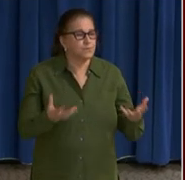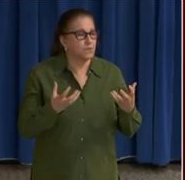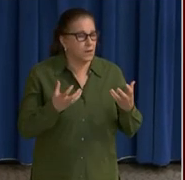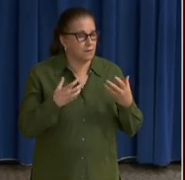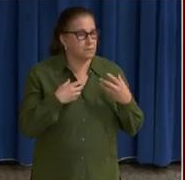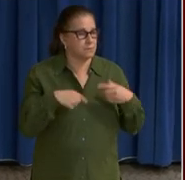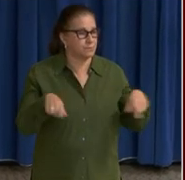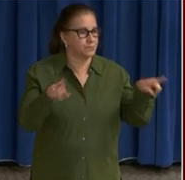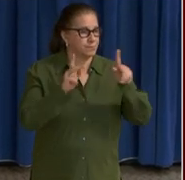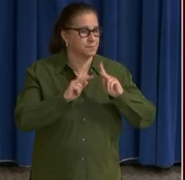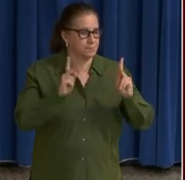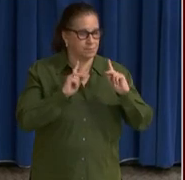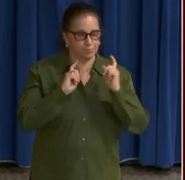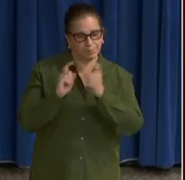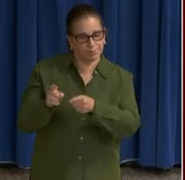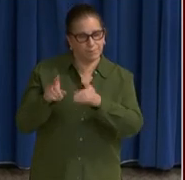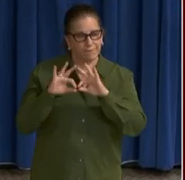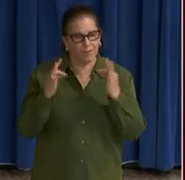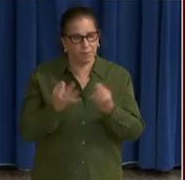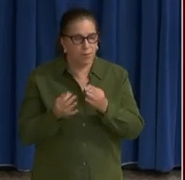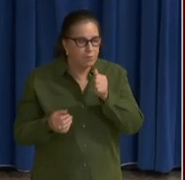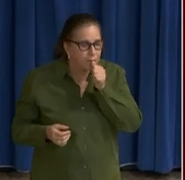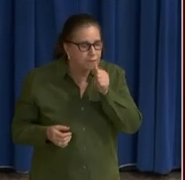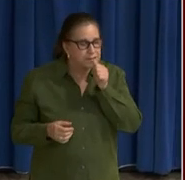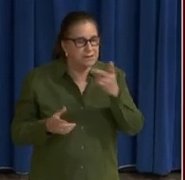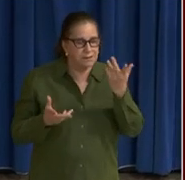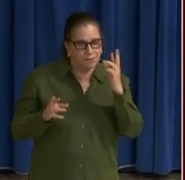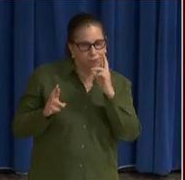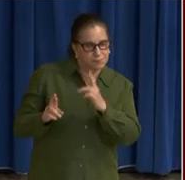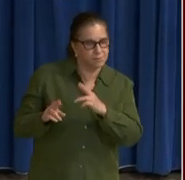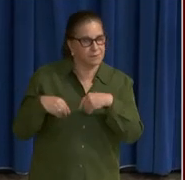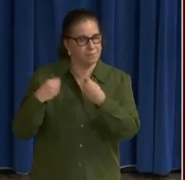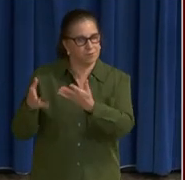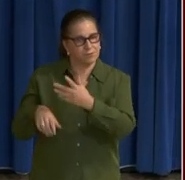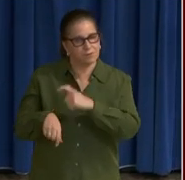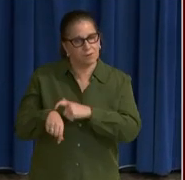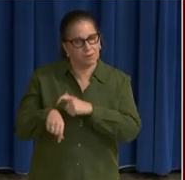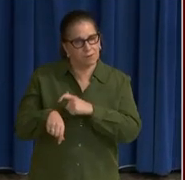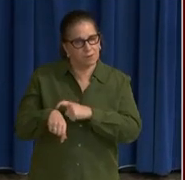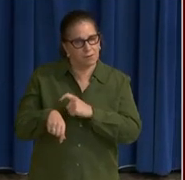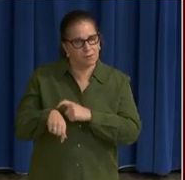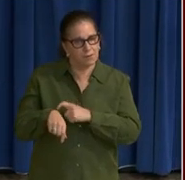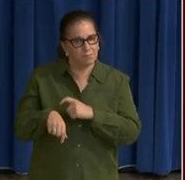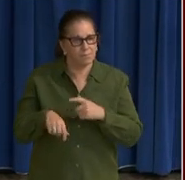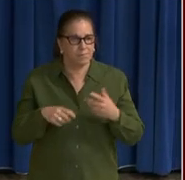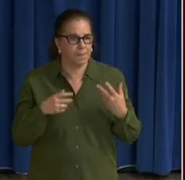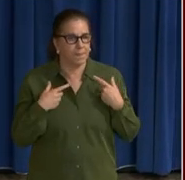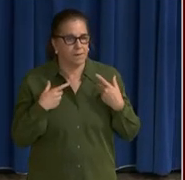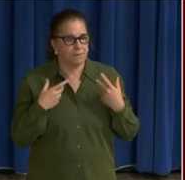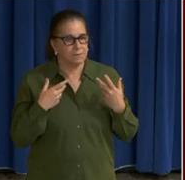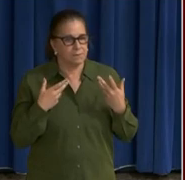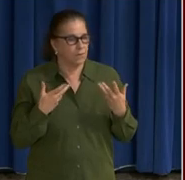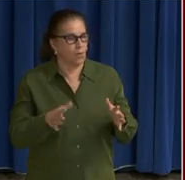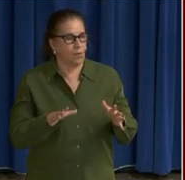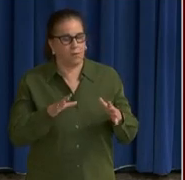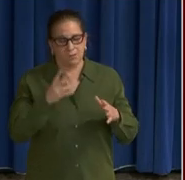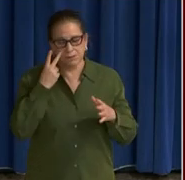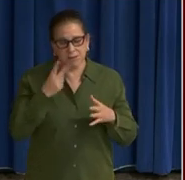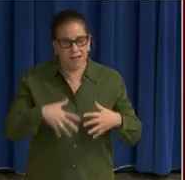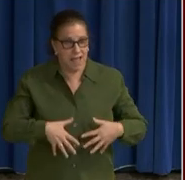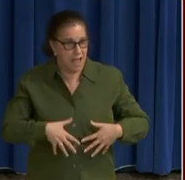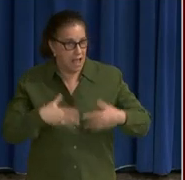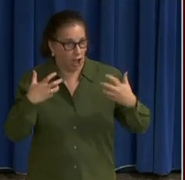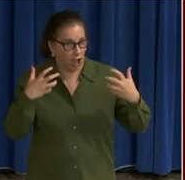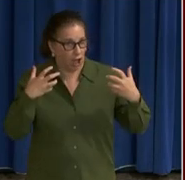certainly not to let any anger spill over into violence in our city. So with that, I want to